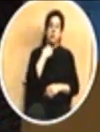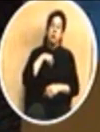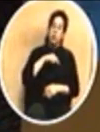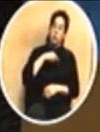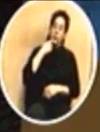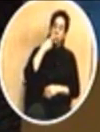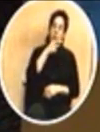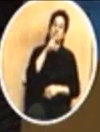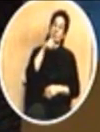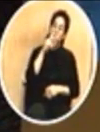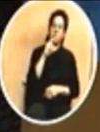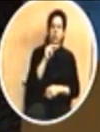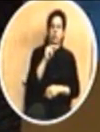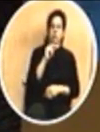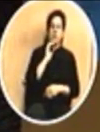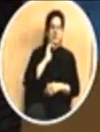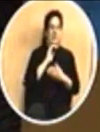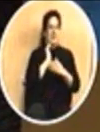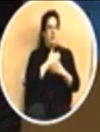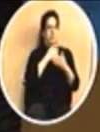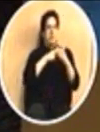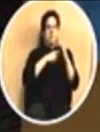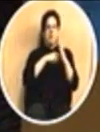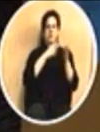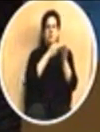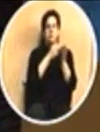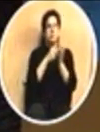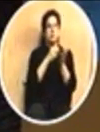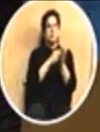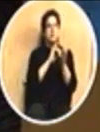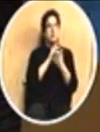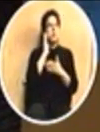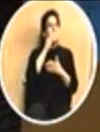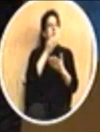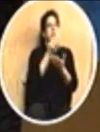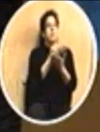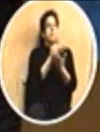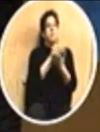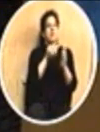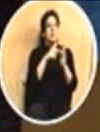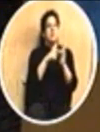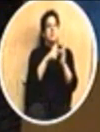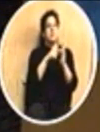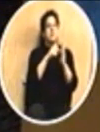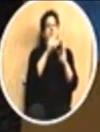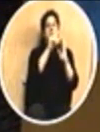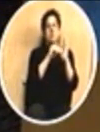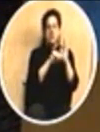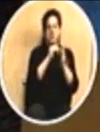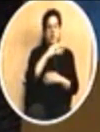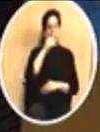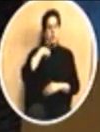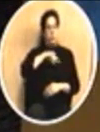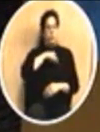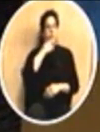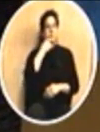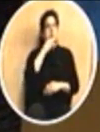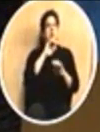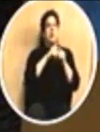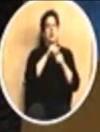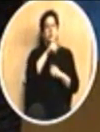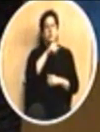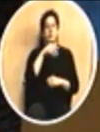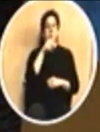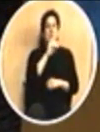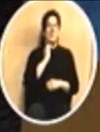you no. It is our taxpayer money that is going to fund this agenda. And we say how you spend